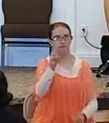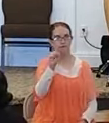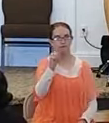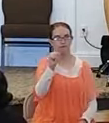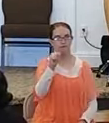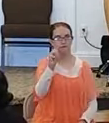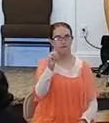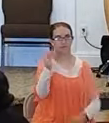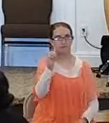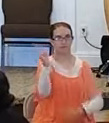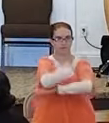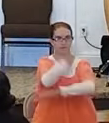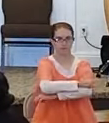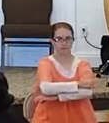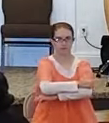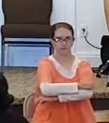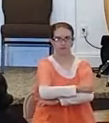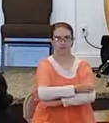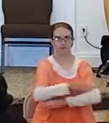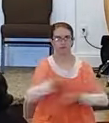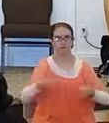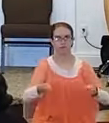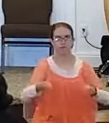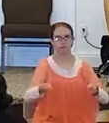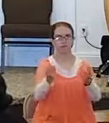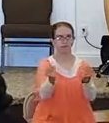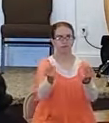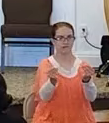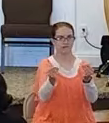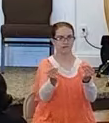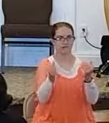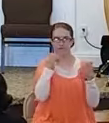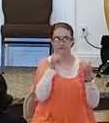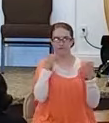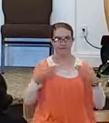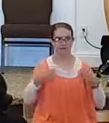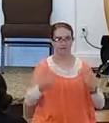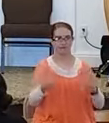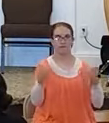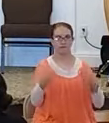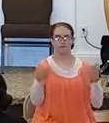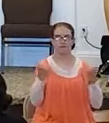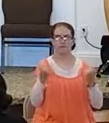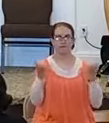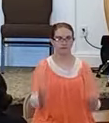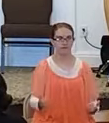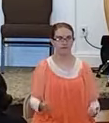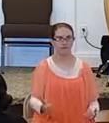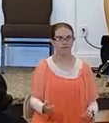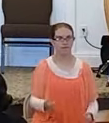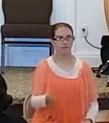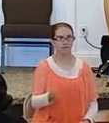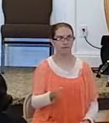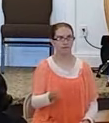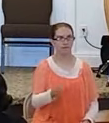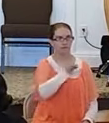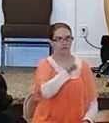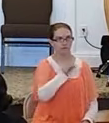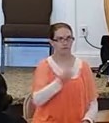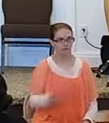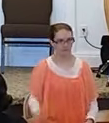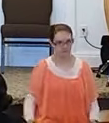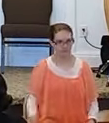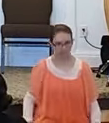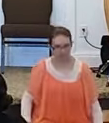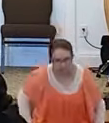day, the roads were dusty. They didn't have paved roads like we've got today. The Romans paved some, but they wouldn't like ours